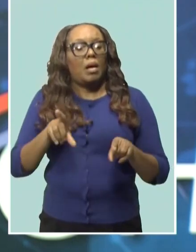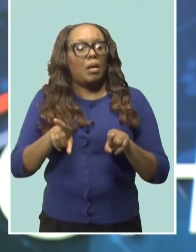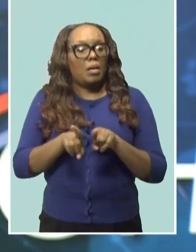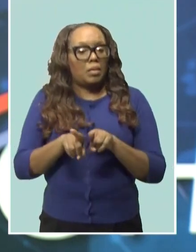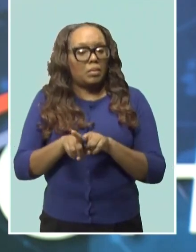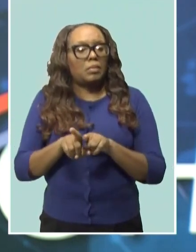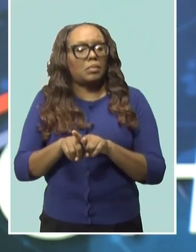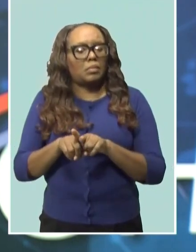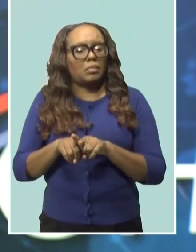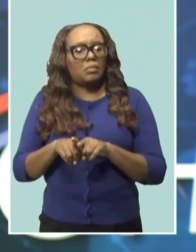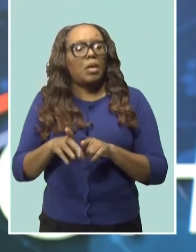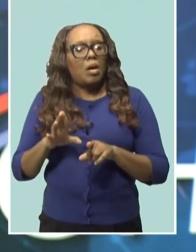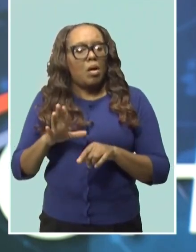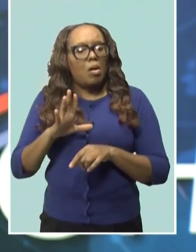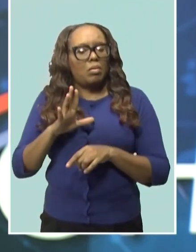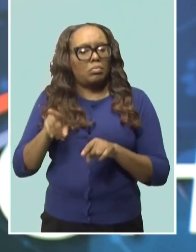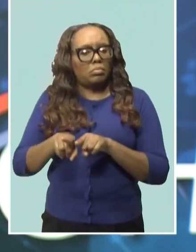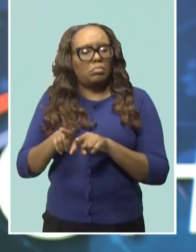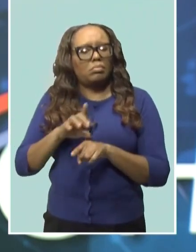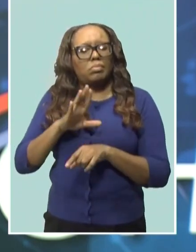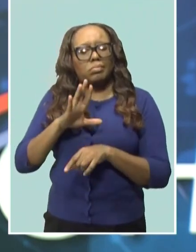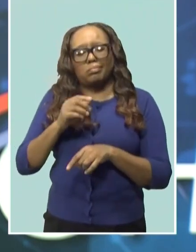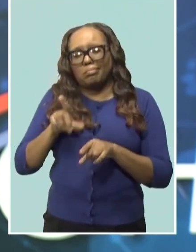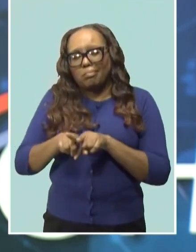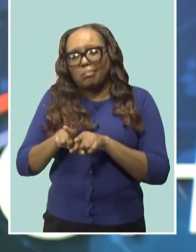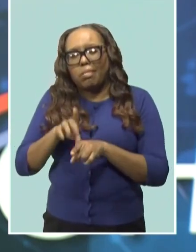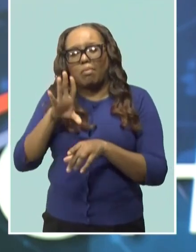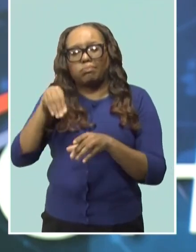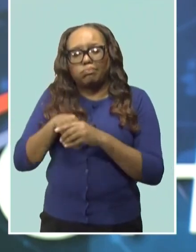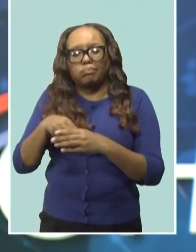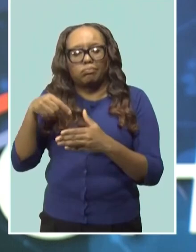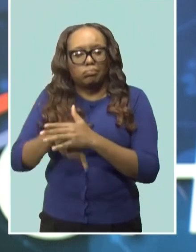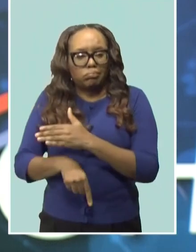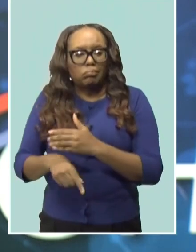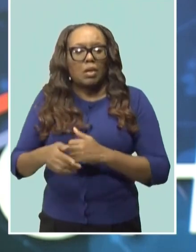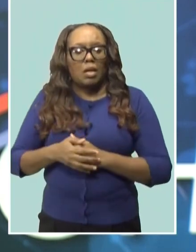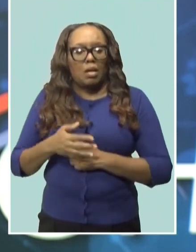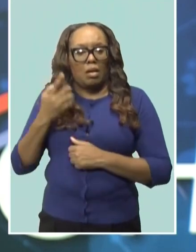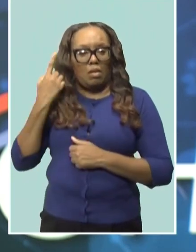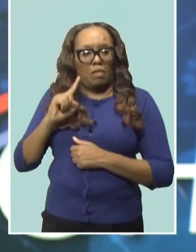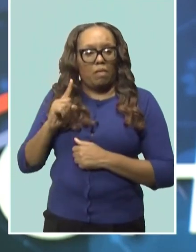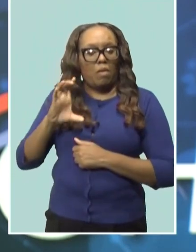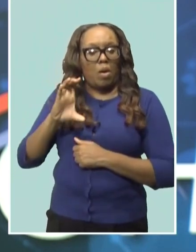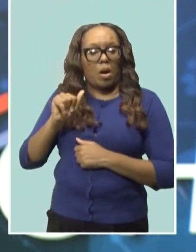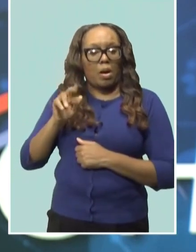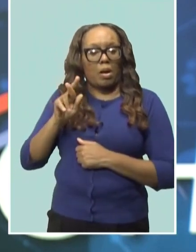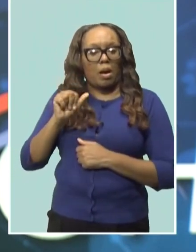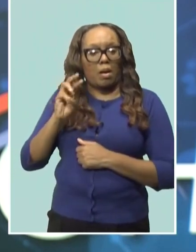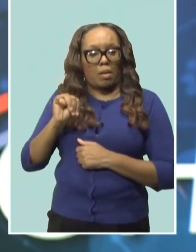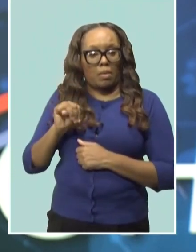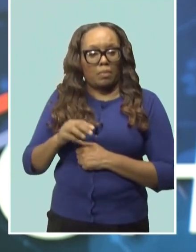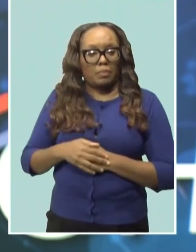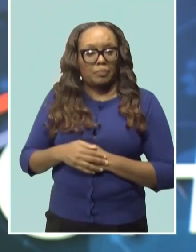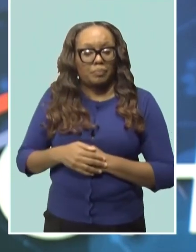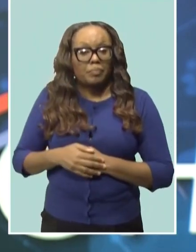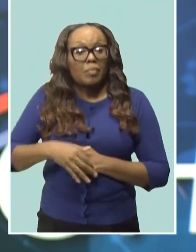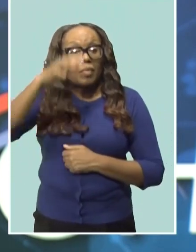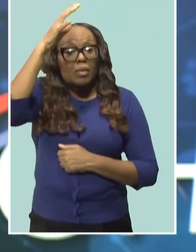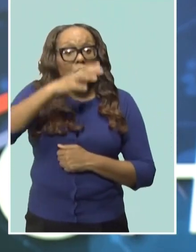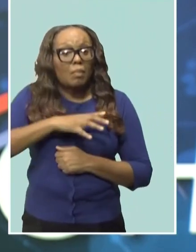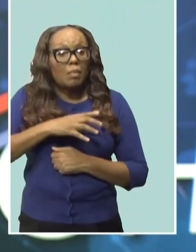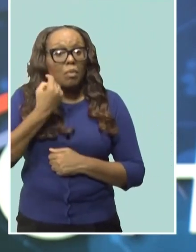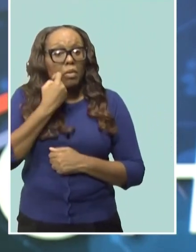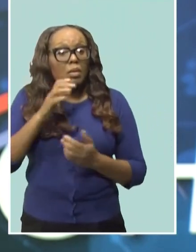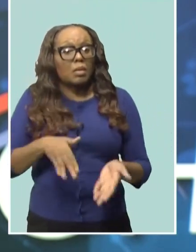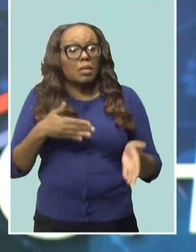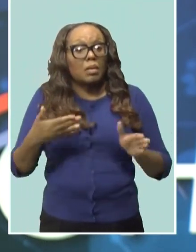CARICOM to do so. A man whose life has been based behind the camera, capturing some of Barbados'